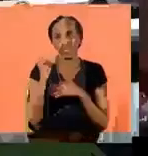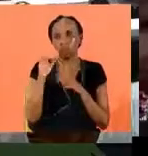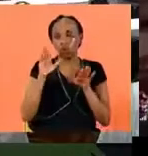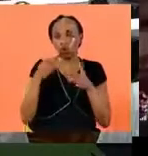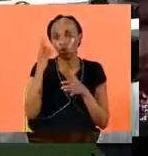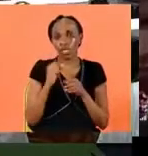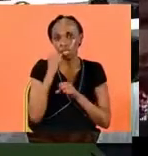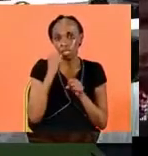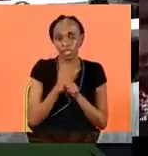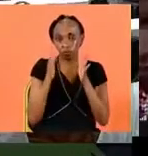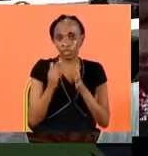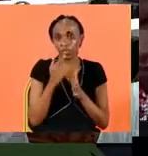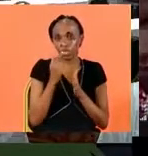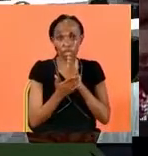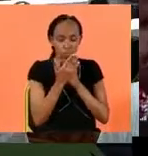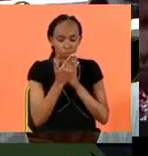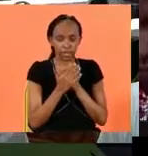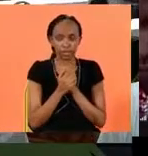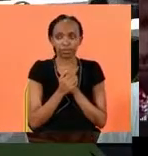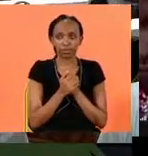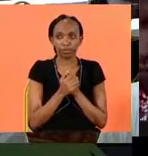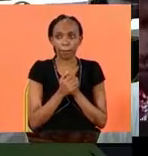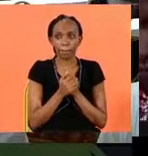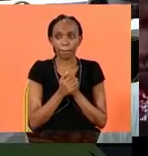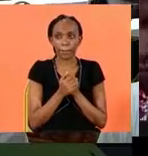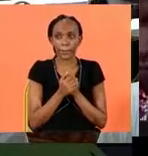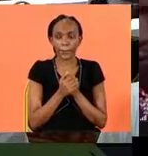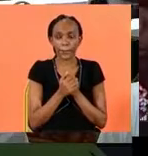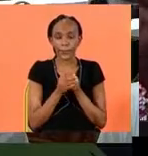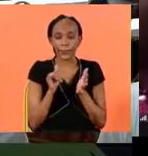years. Somebody said this morning that